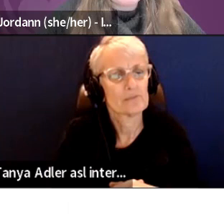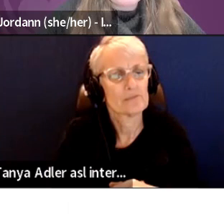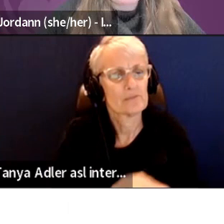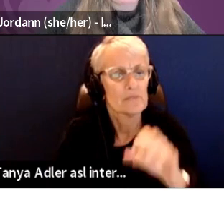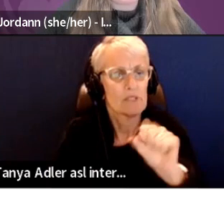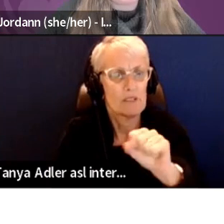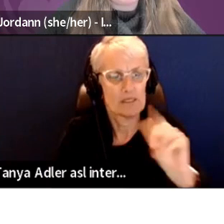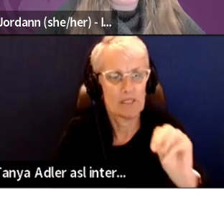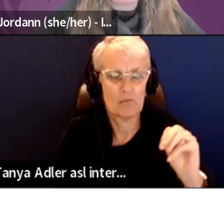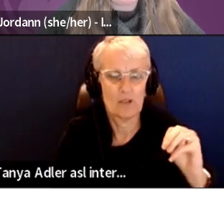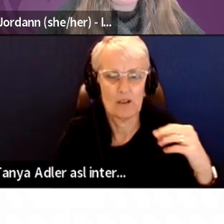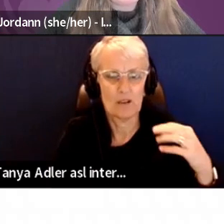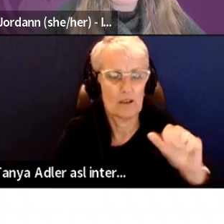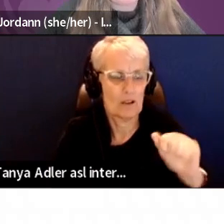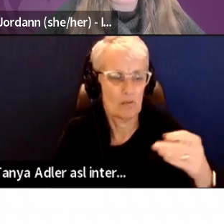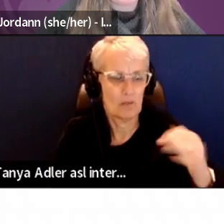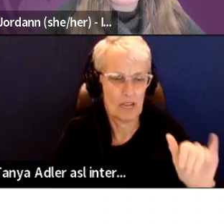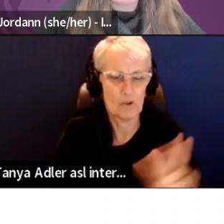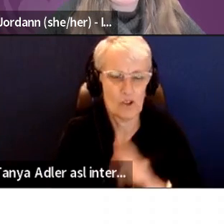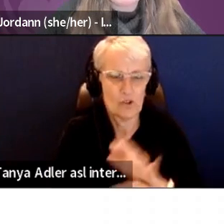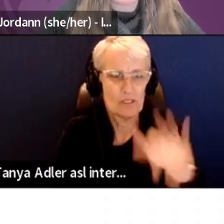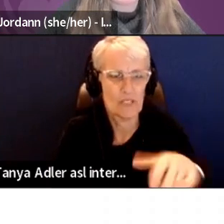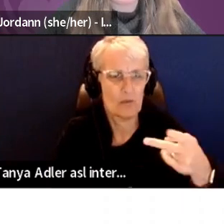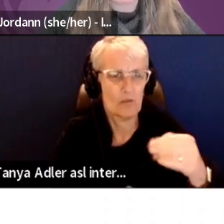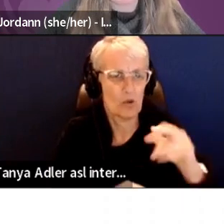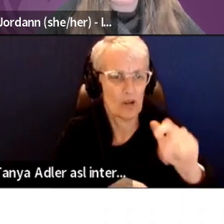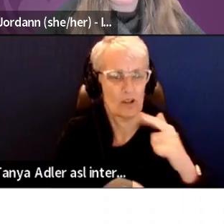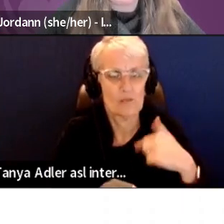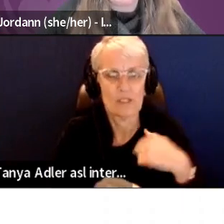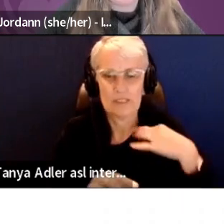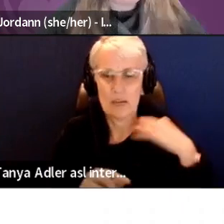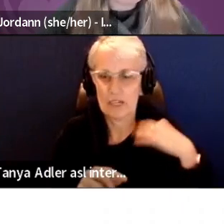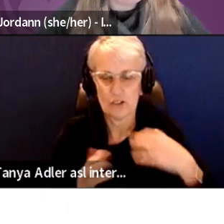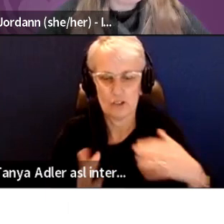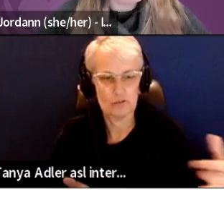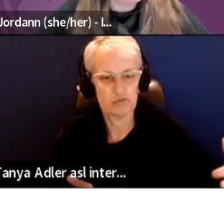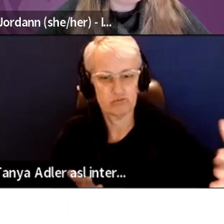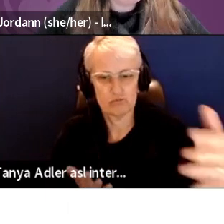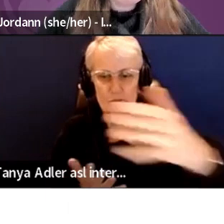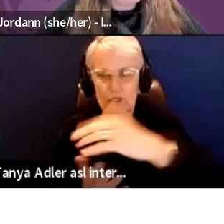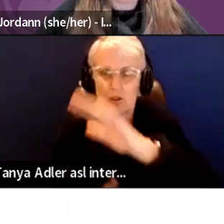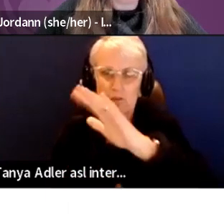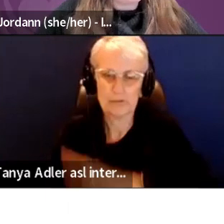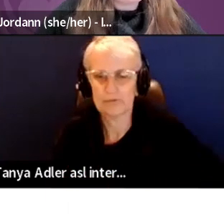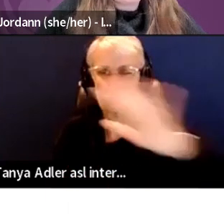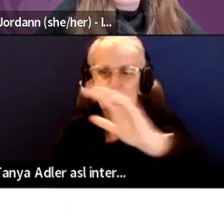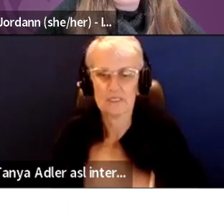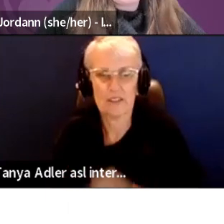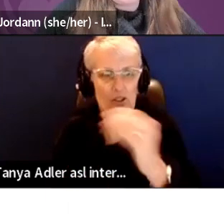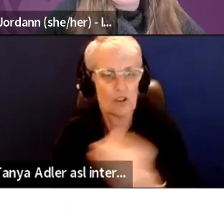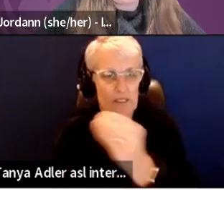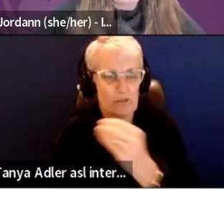SM Apply is the portal that we use. It allows us to collect applications from people all over Southern Ontario. So the